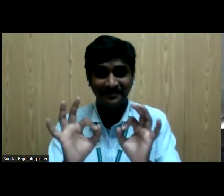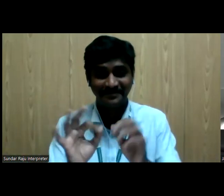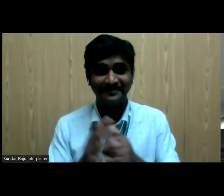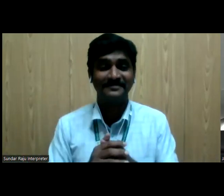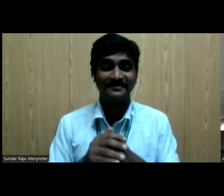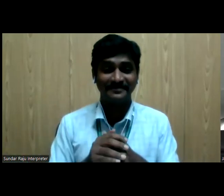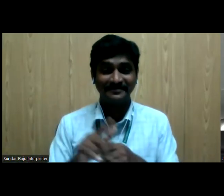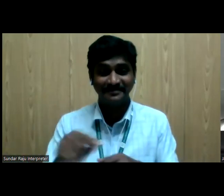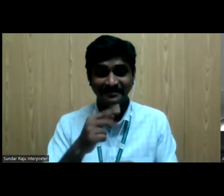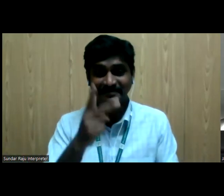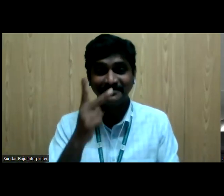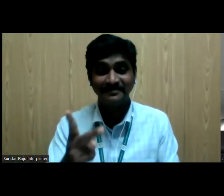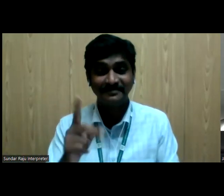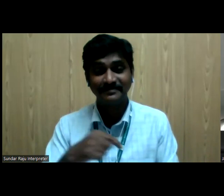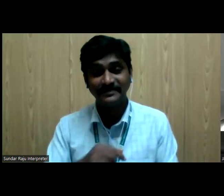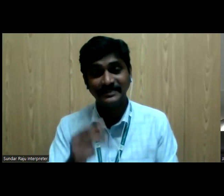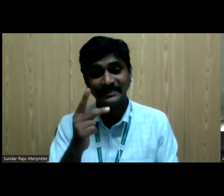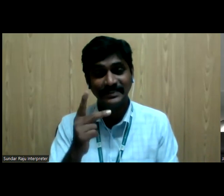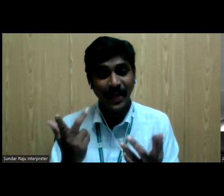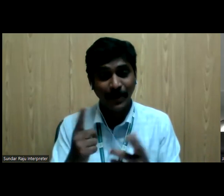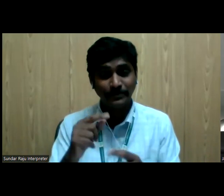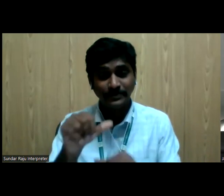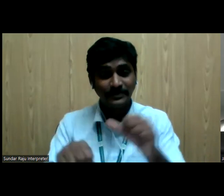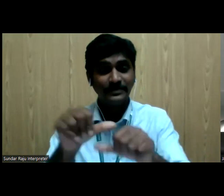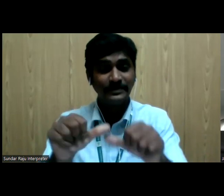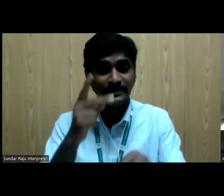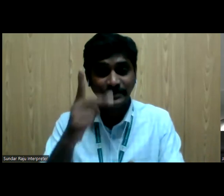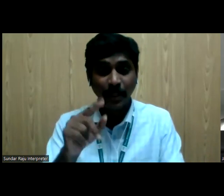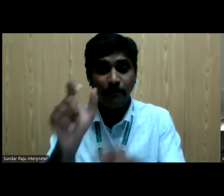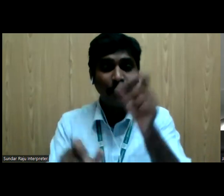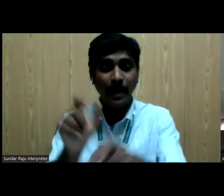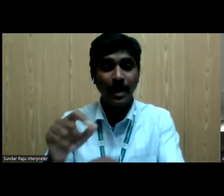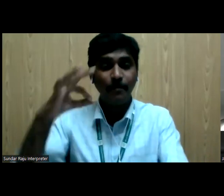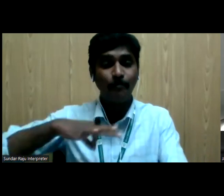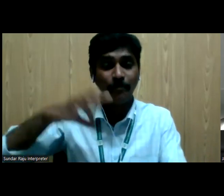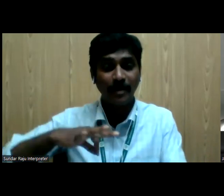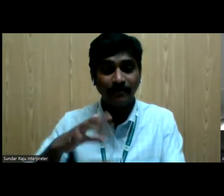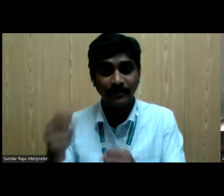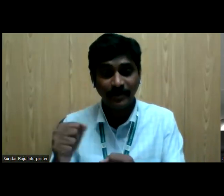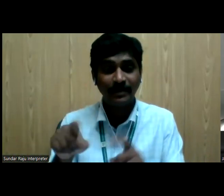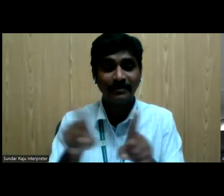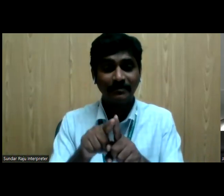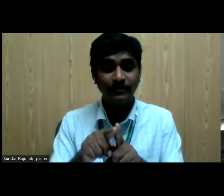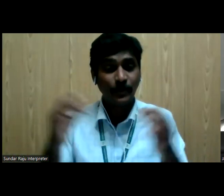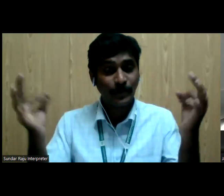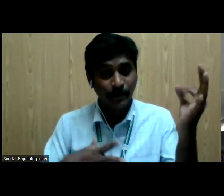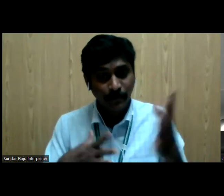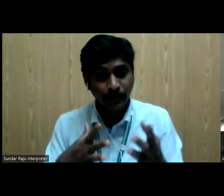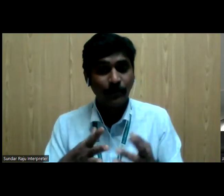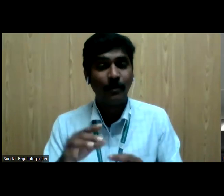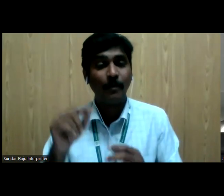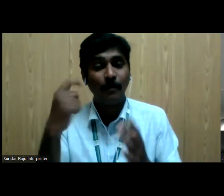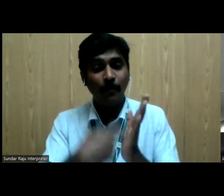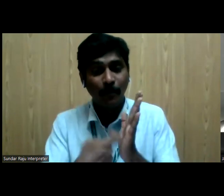to see how it is implemented, to help people benefit from all the schemes, etc., which have